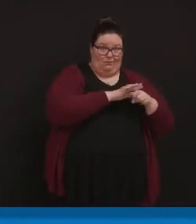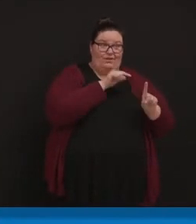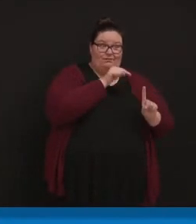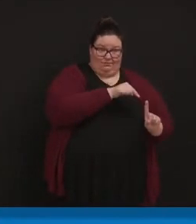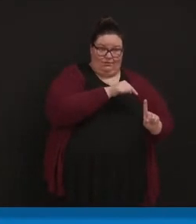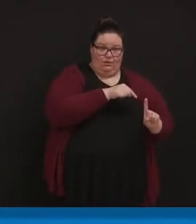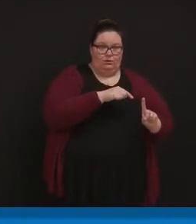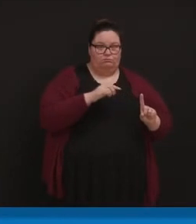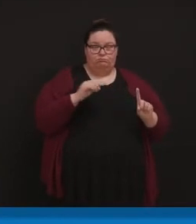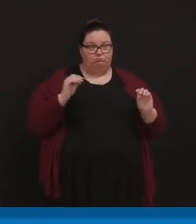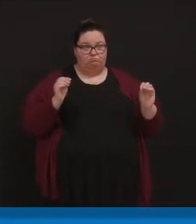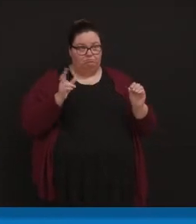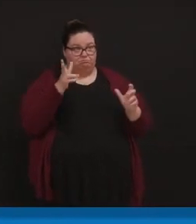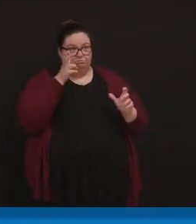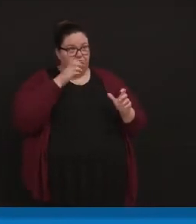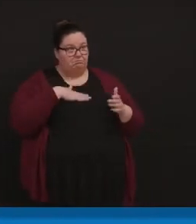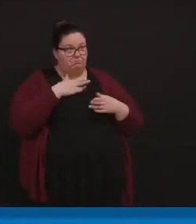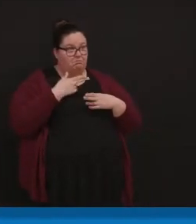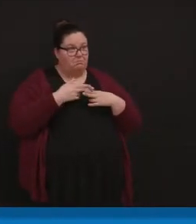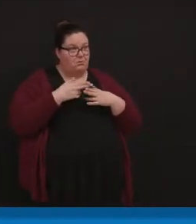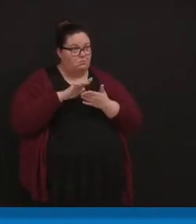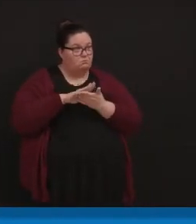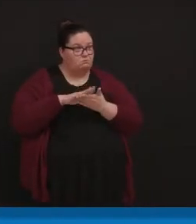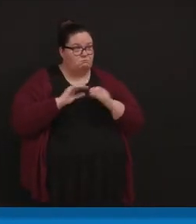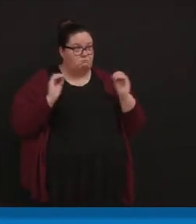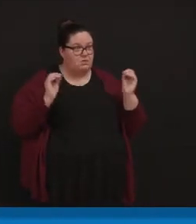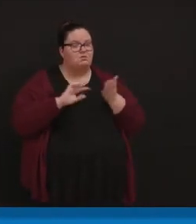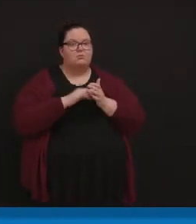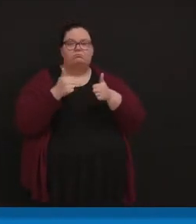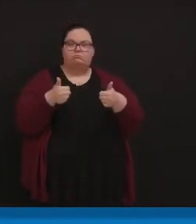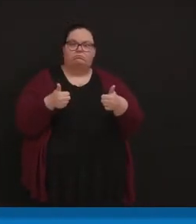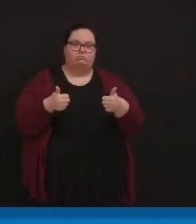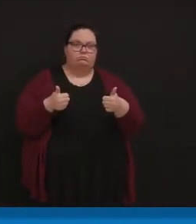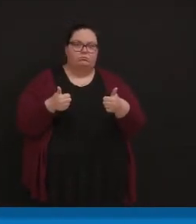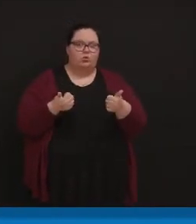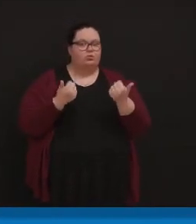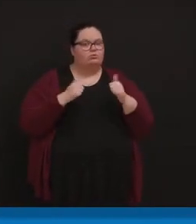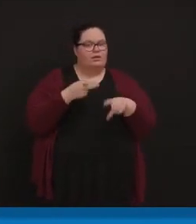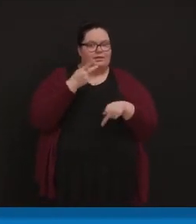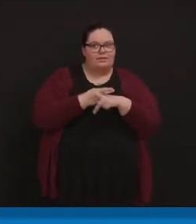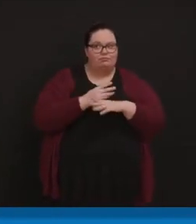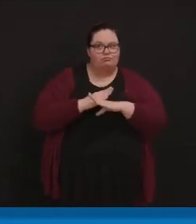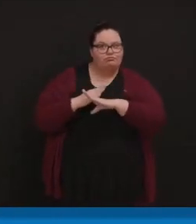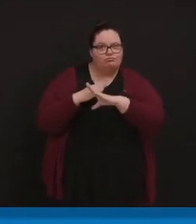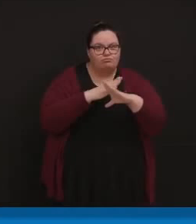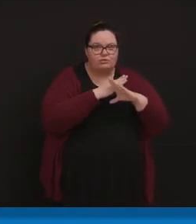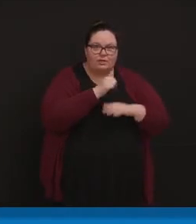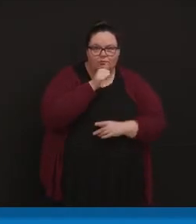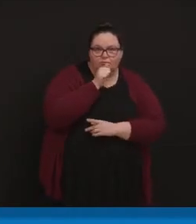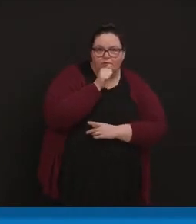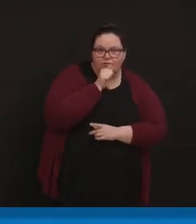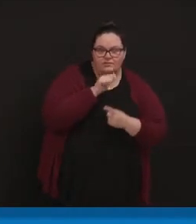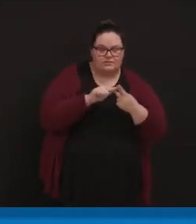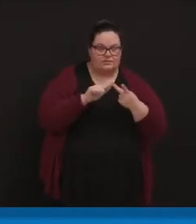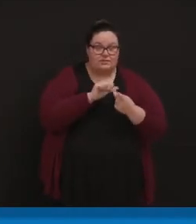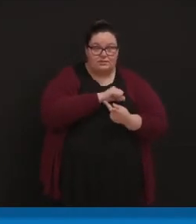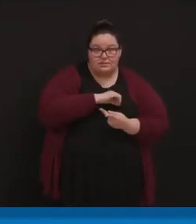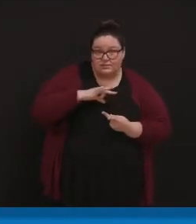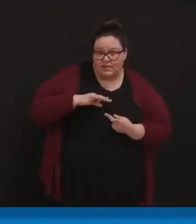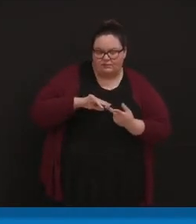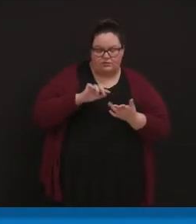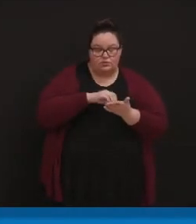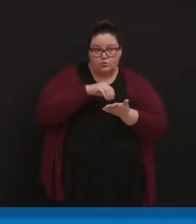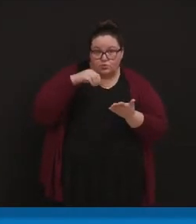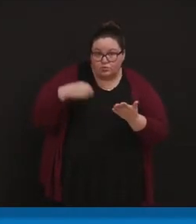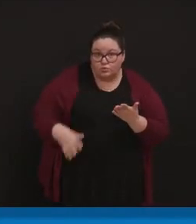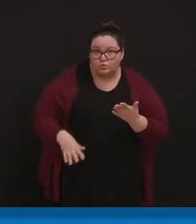informed and up to date with information as soon as it becomes available, but we're also going to do our best to continue to protect the privacy of staff and